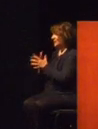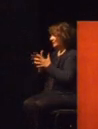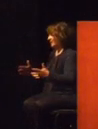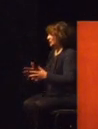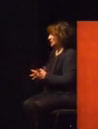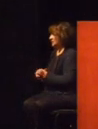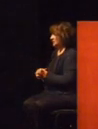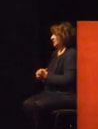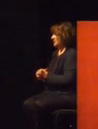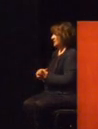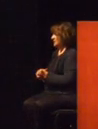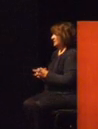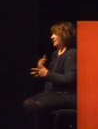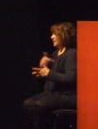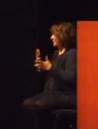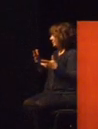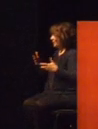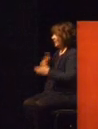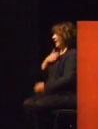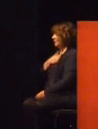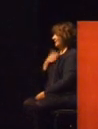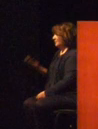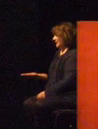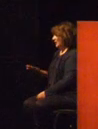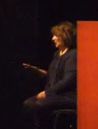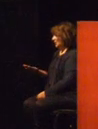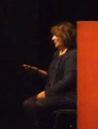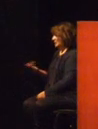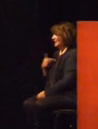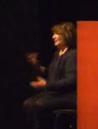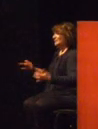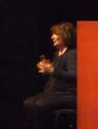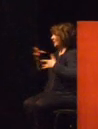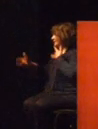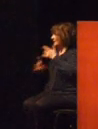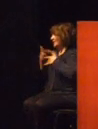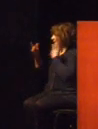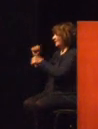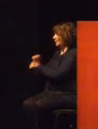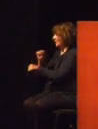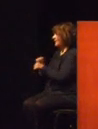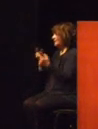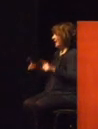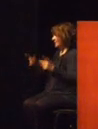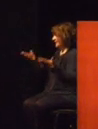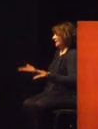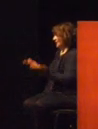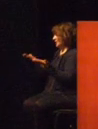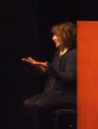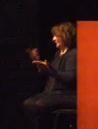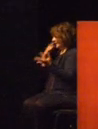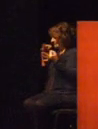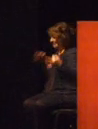am so glad to be here, and I am so excited about the work that is happening here and the commitment